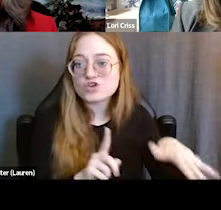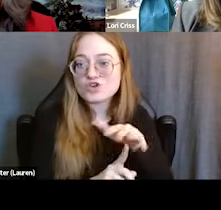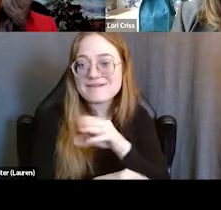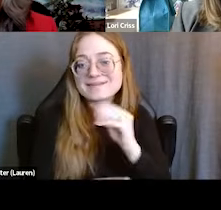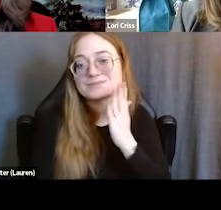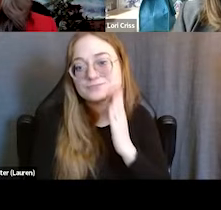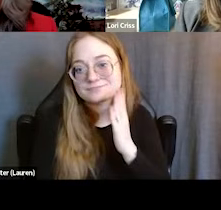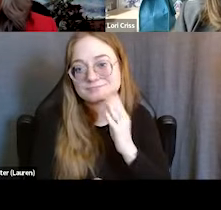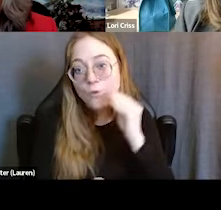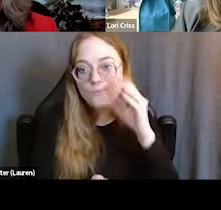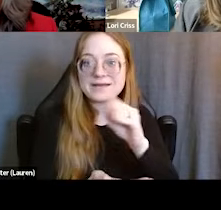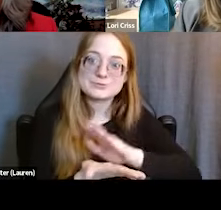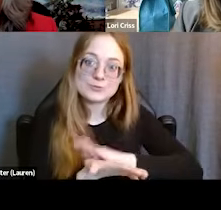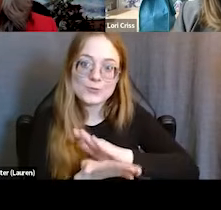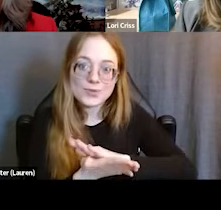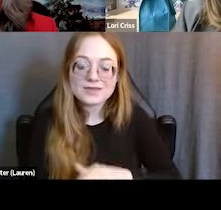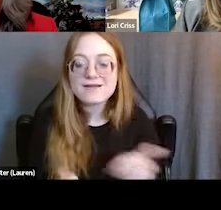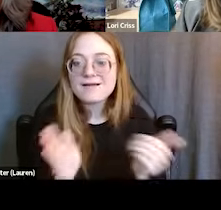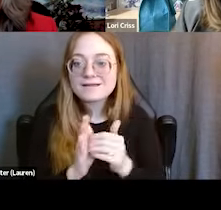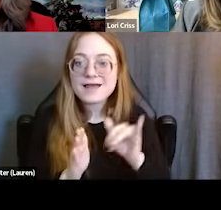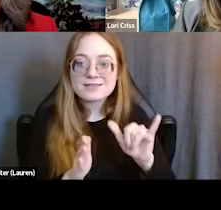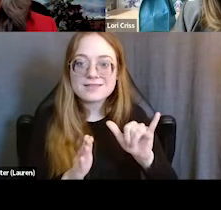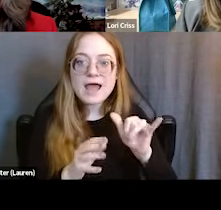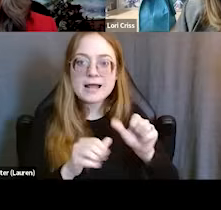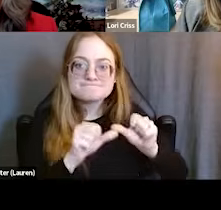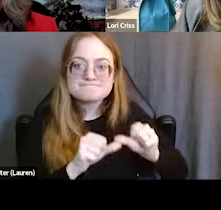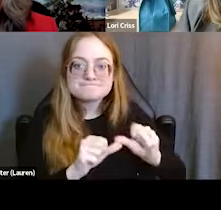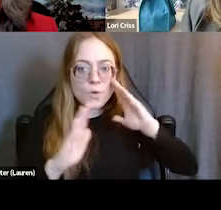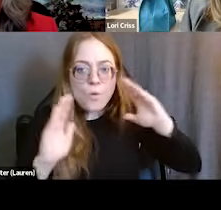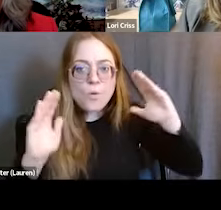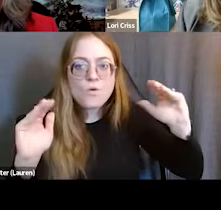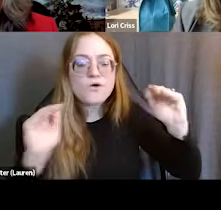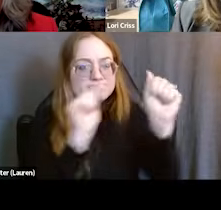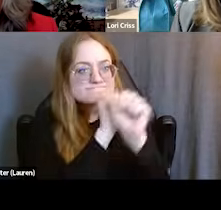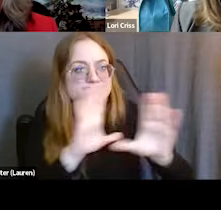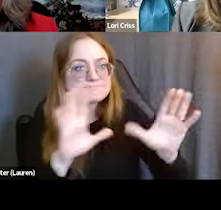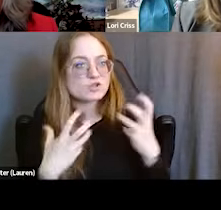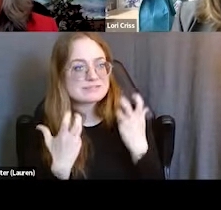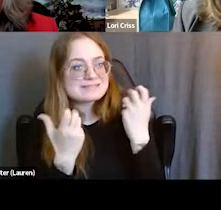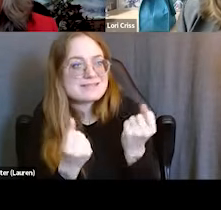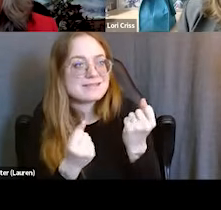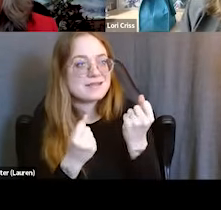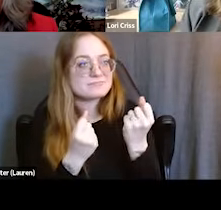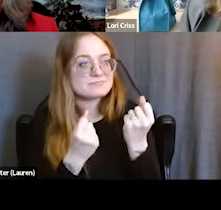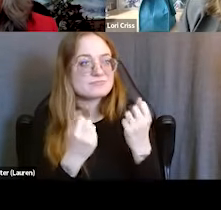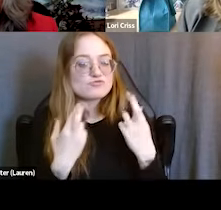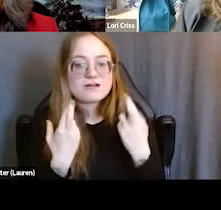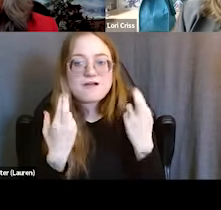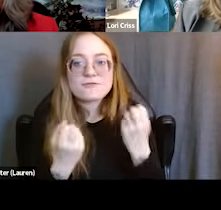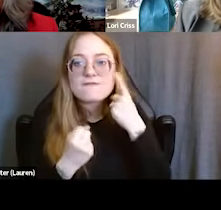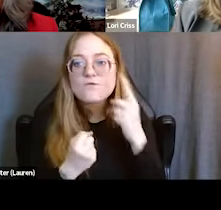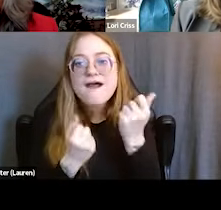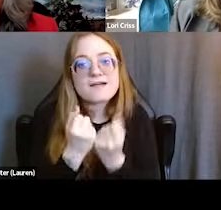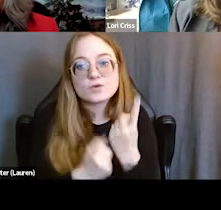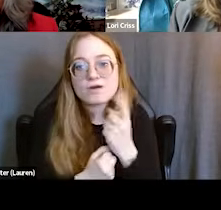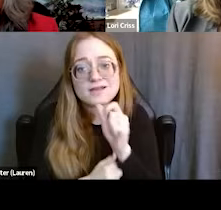well. Again, instilling that hope and vision that resiliency and recovery are for everyone, not just for the lucky or the